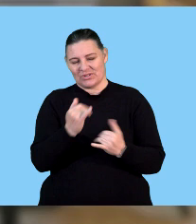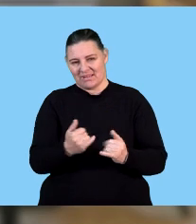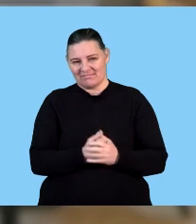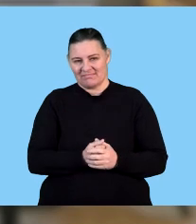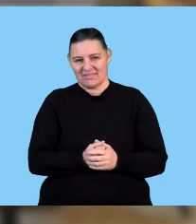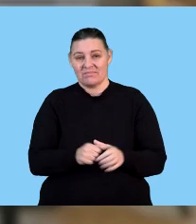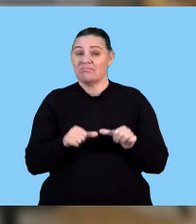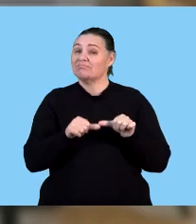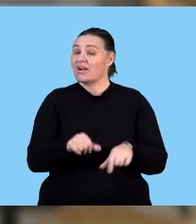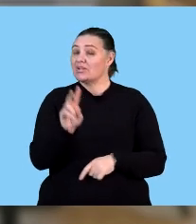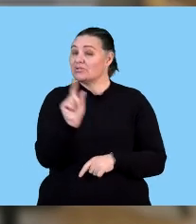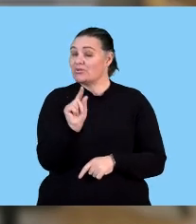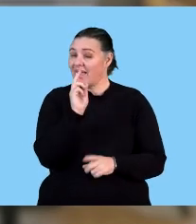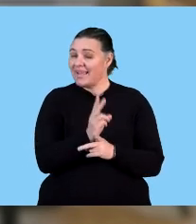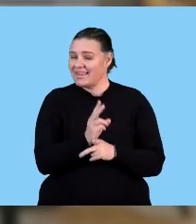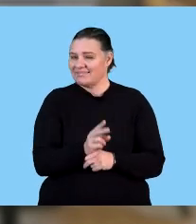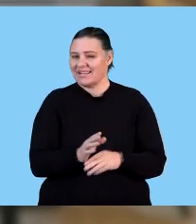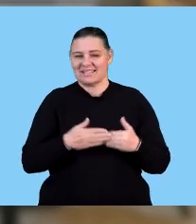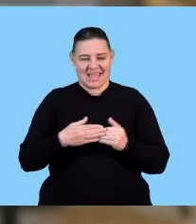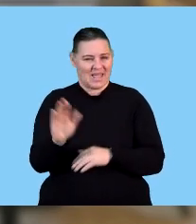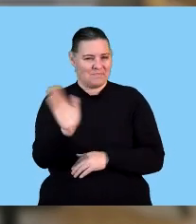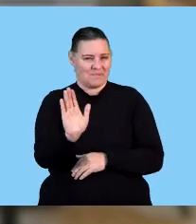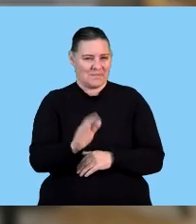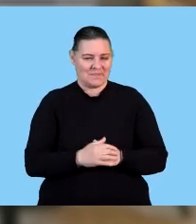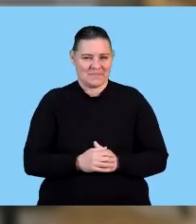today. I'm looking forward to chatting to you guys soon. Take care.